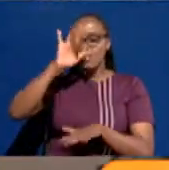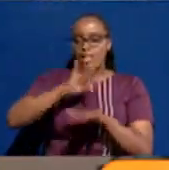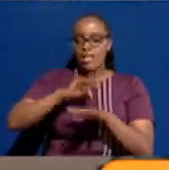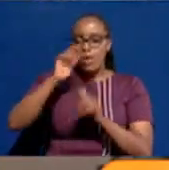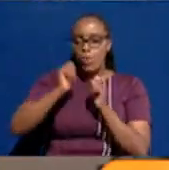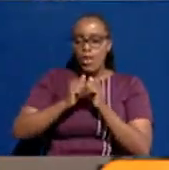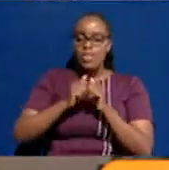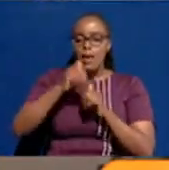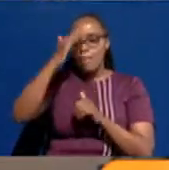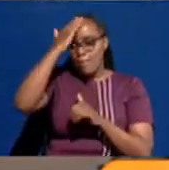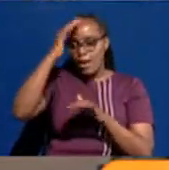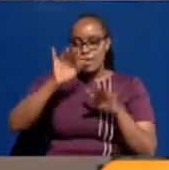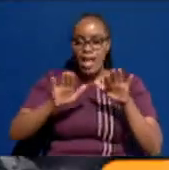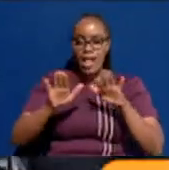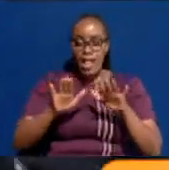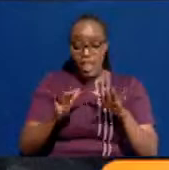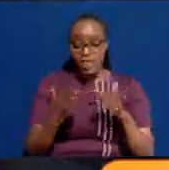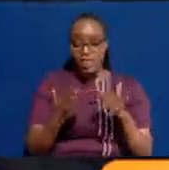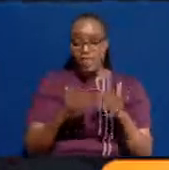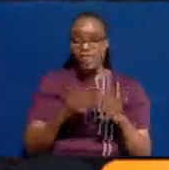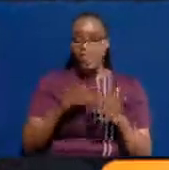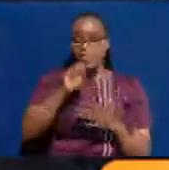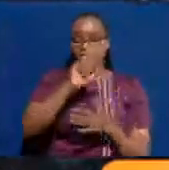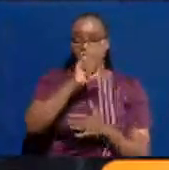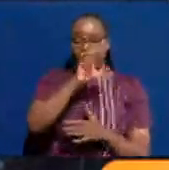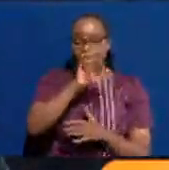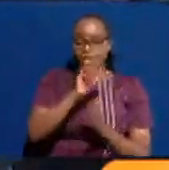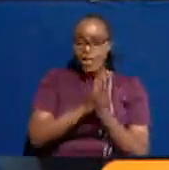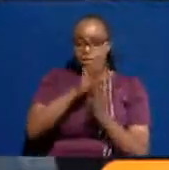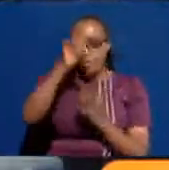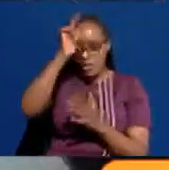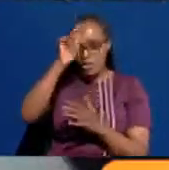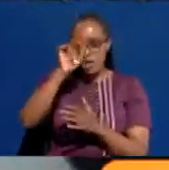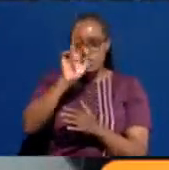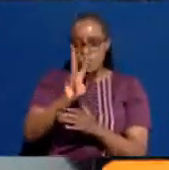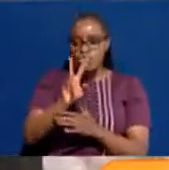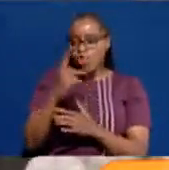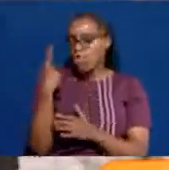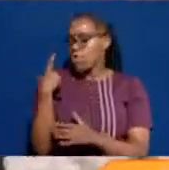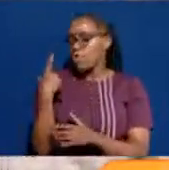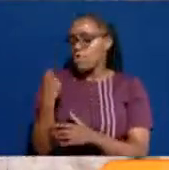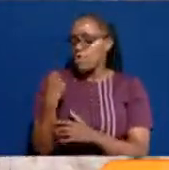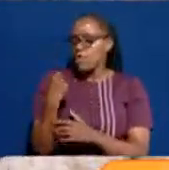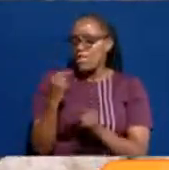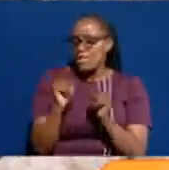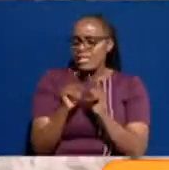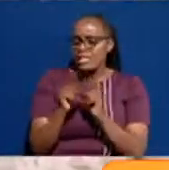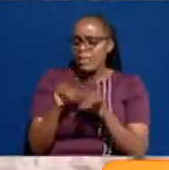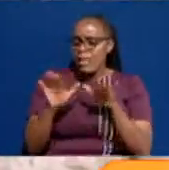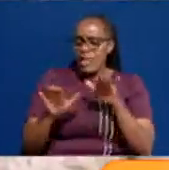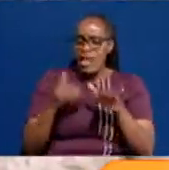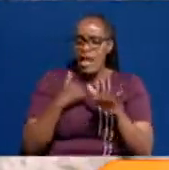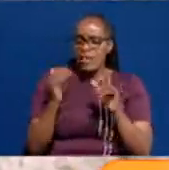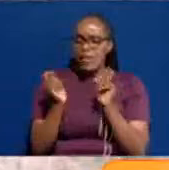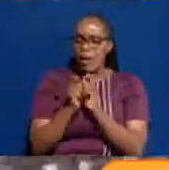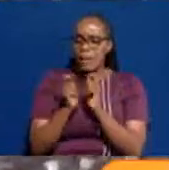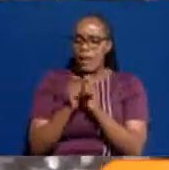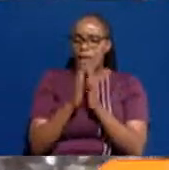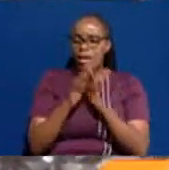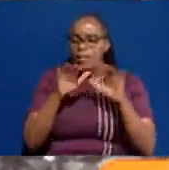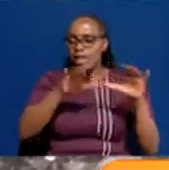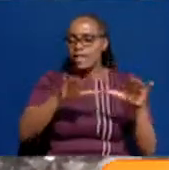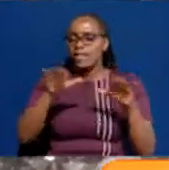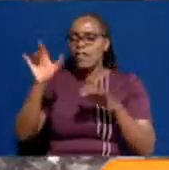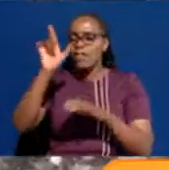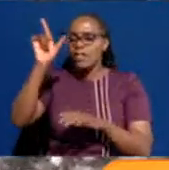Monday earthquake. Turkey and Syria are reeling from two consecutive earthquakes that have brought untold pain and suffering to